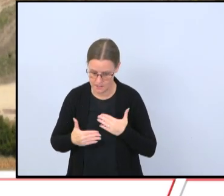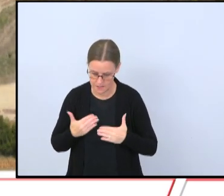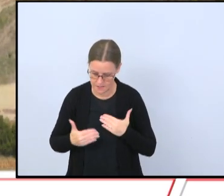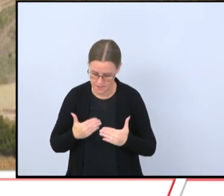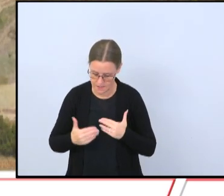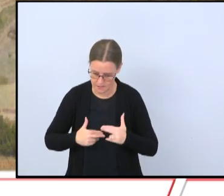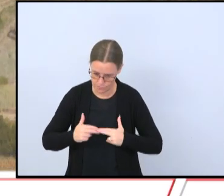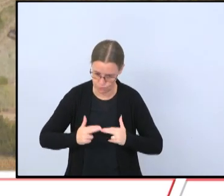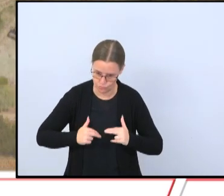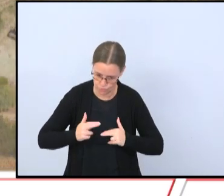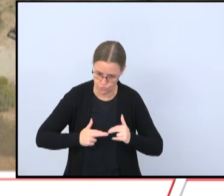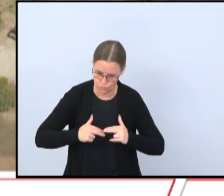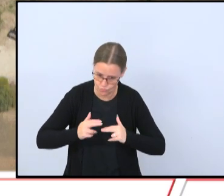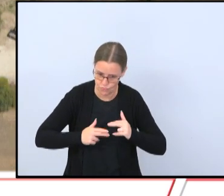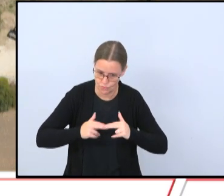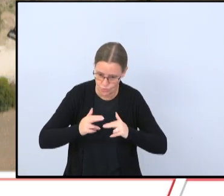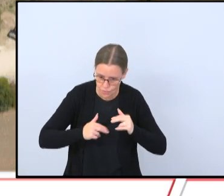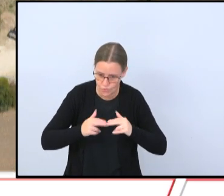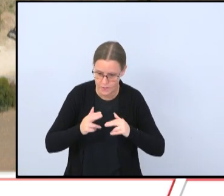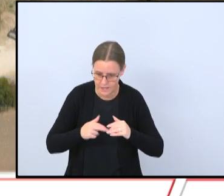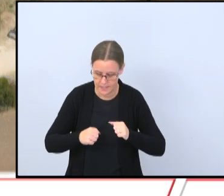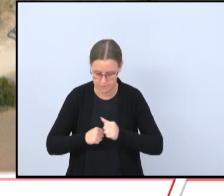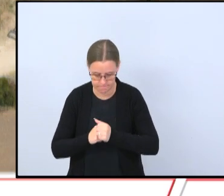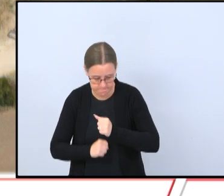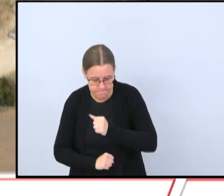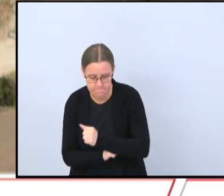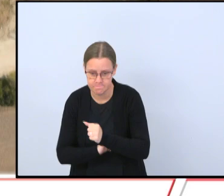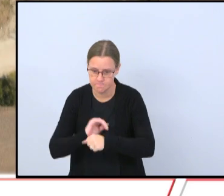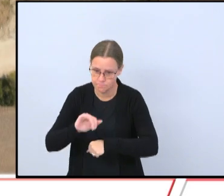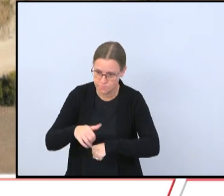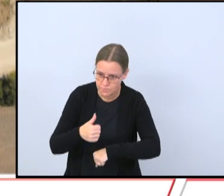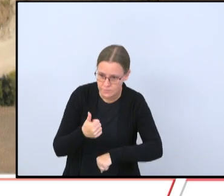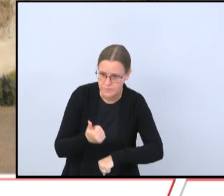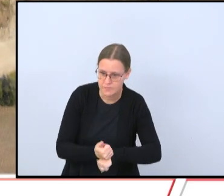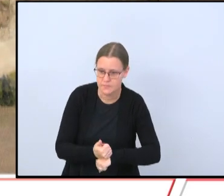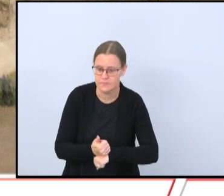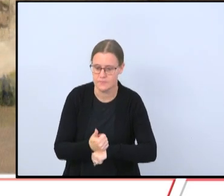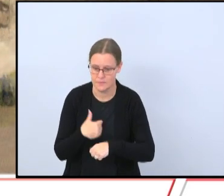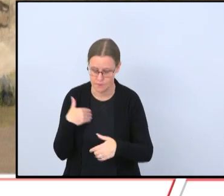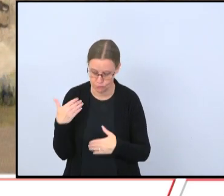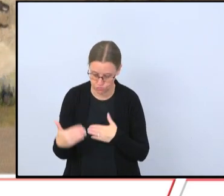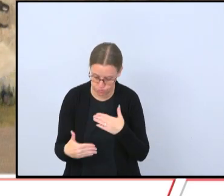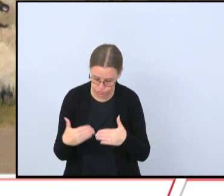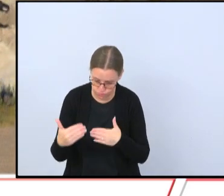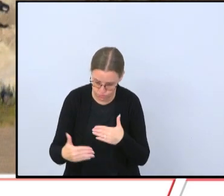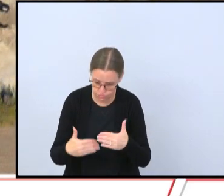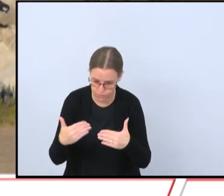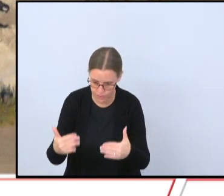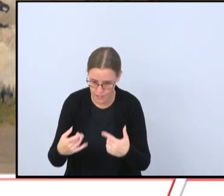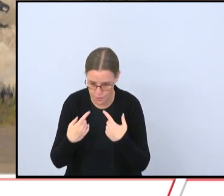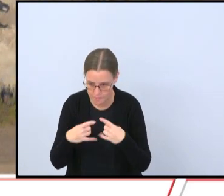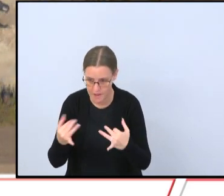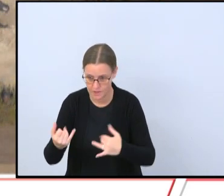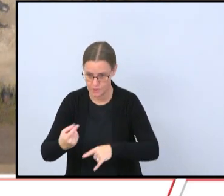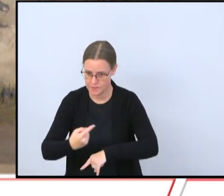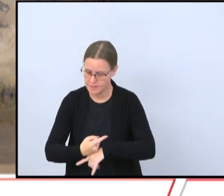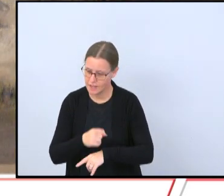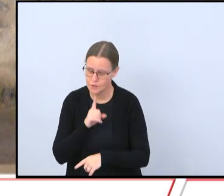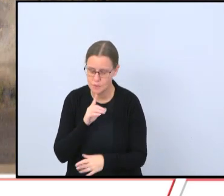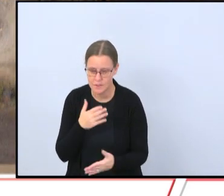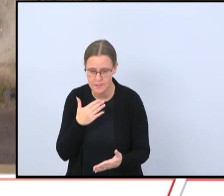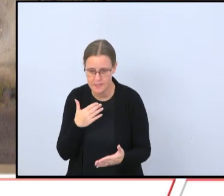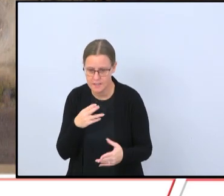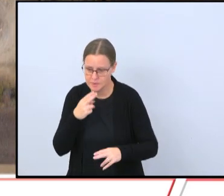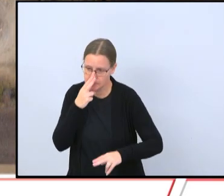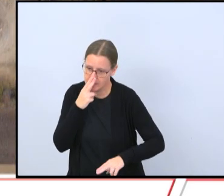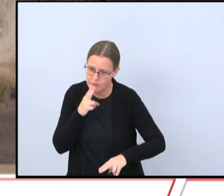you can see, progressing through getting that foundation in and getting to where we are today. It's been a fun journey seeing our